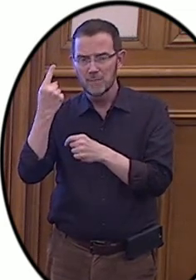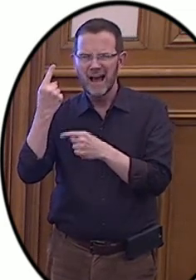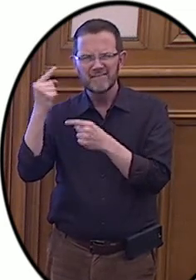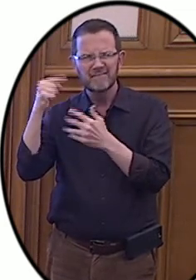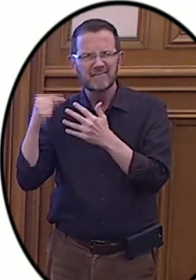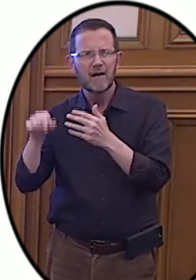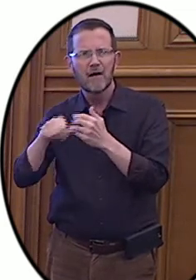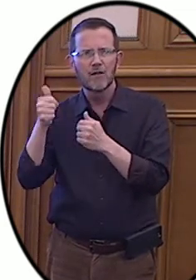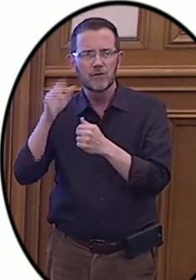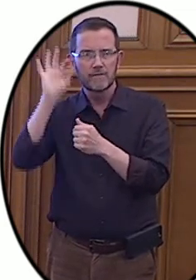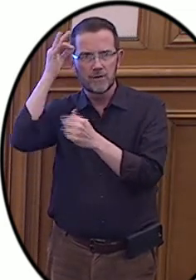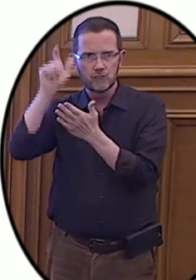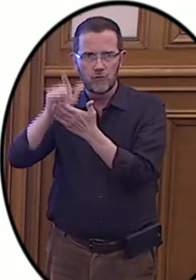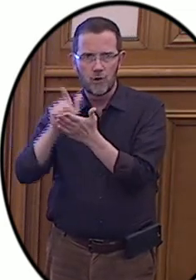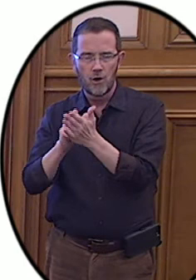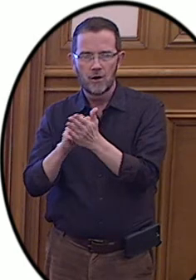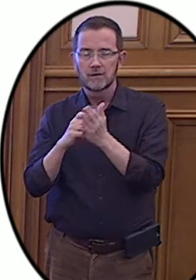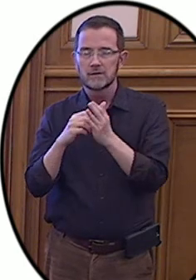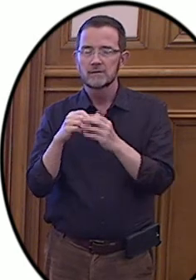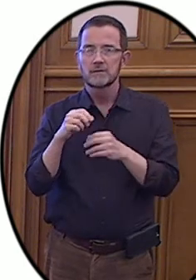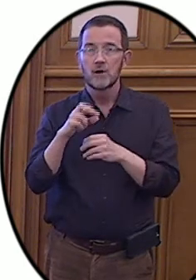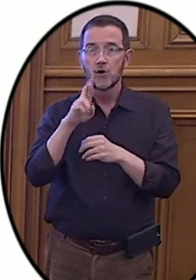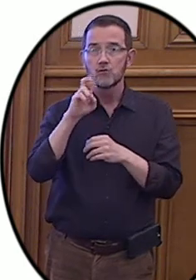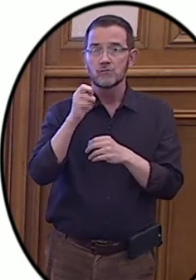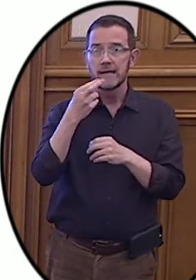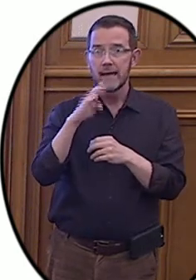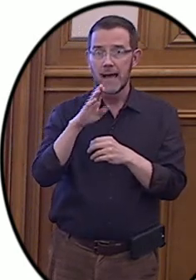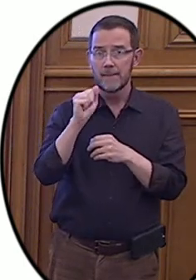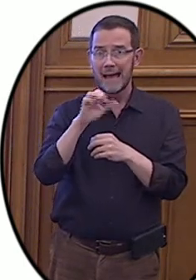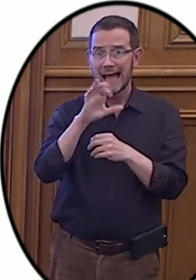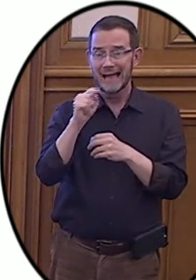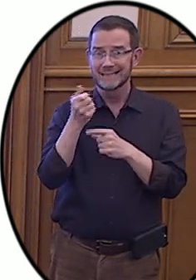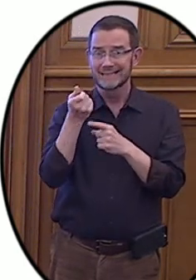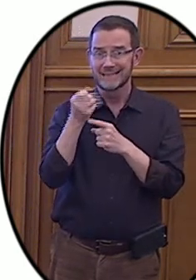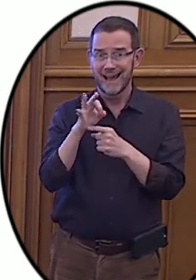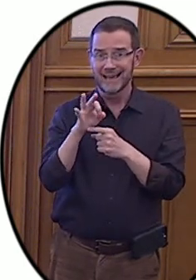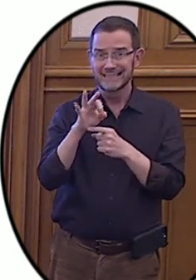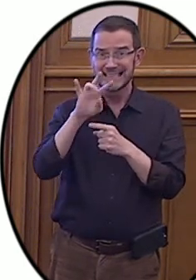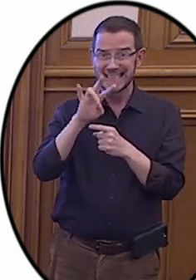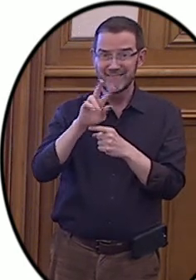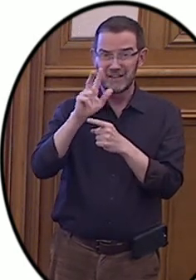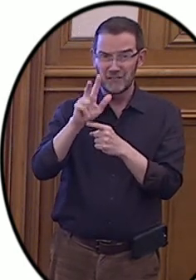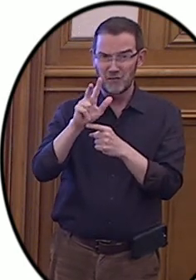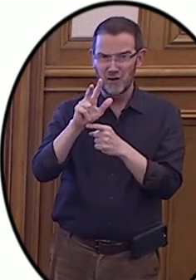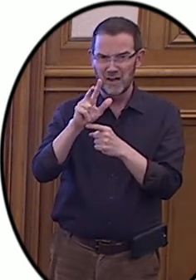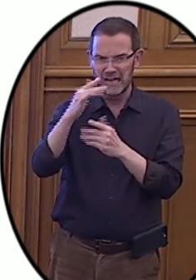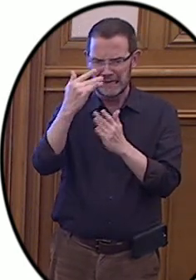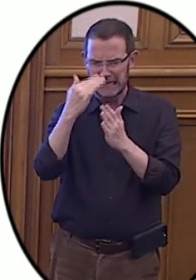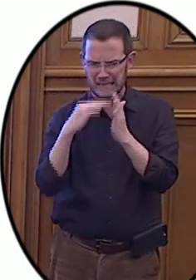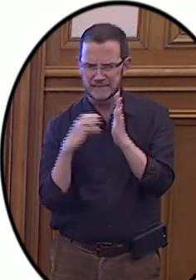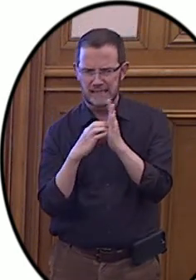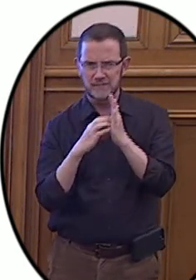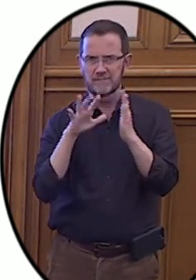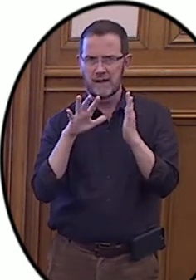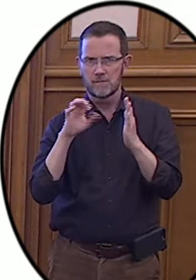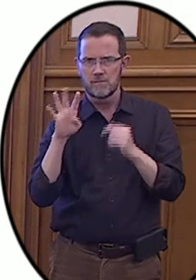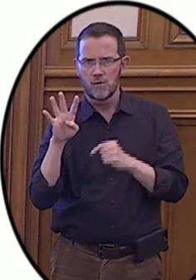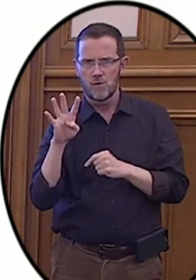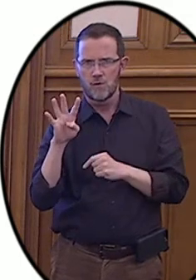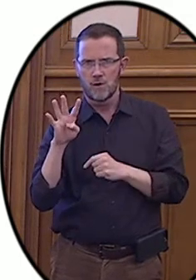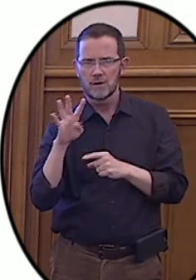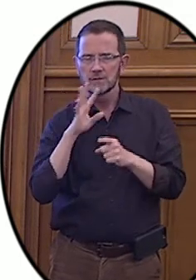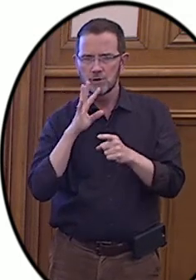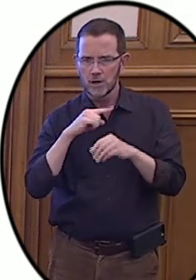mentioning. Section 504 of the Rehabilitation Act of 1973 governs federally